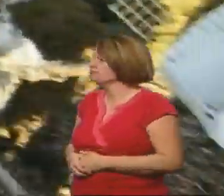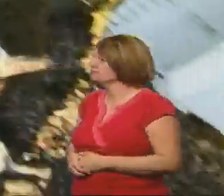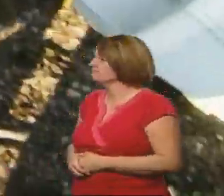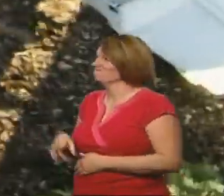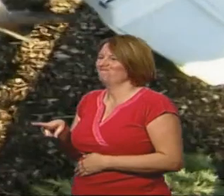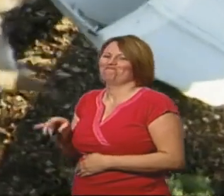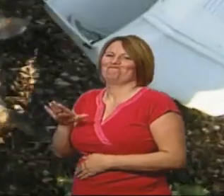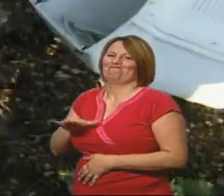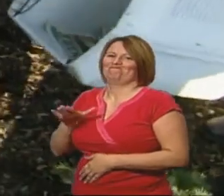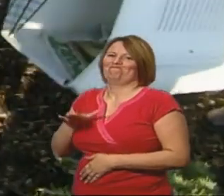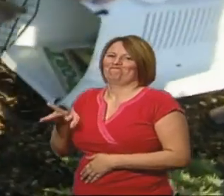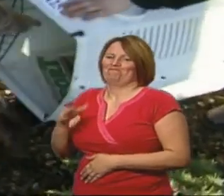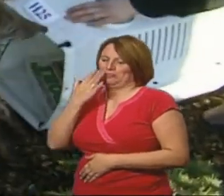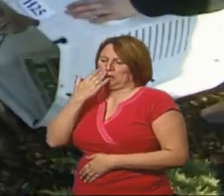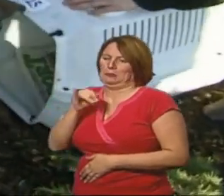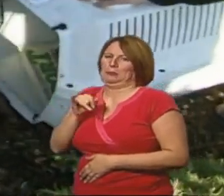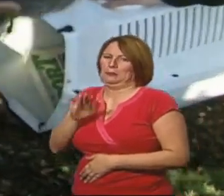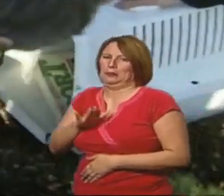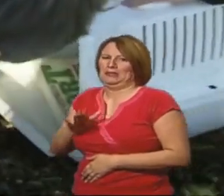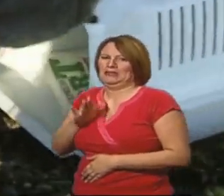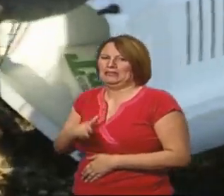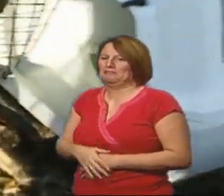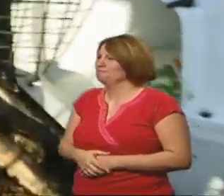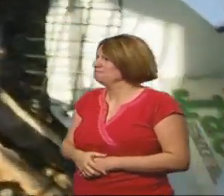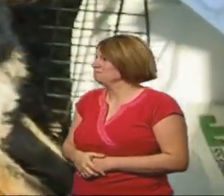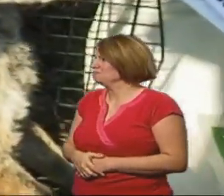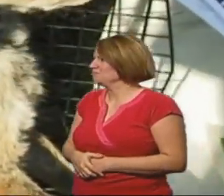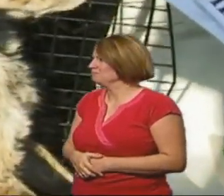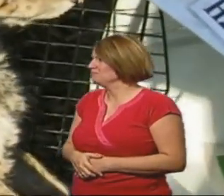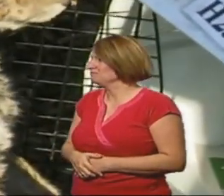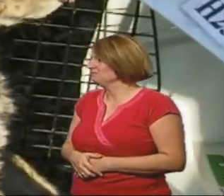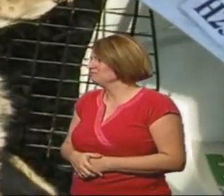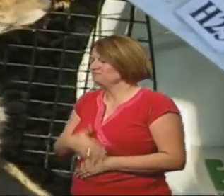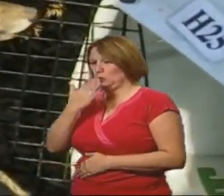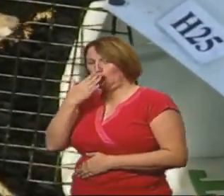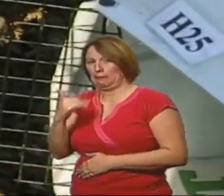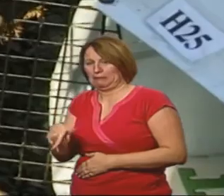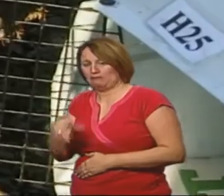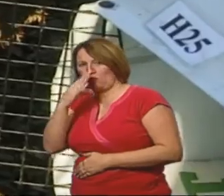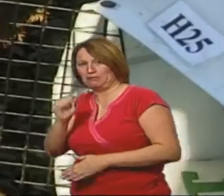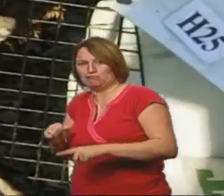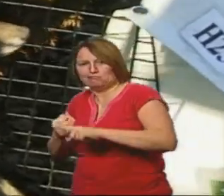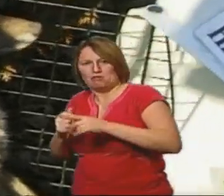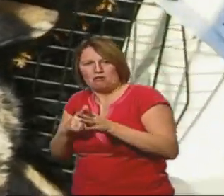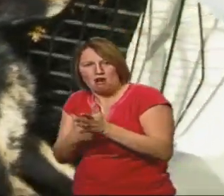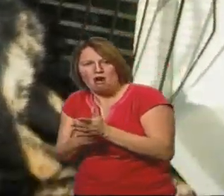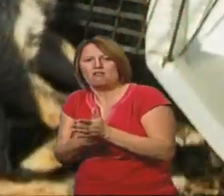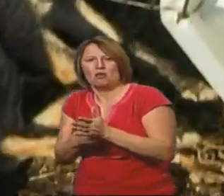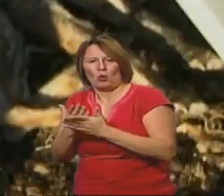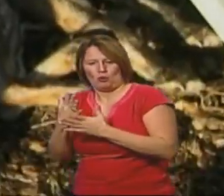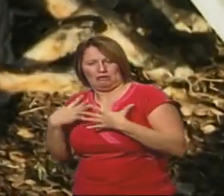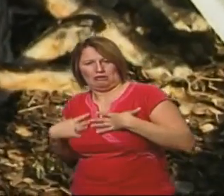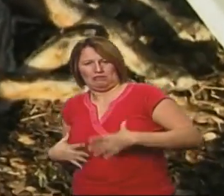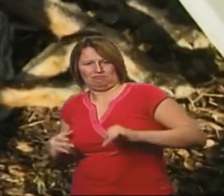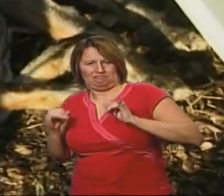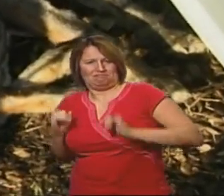Poor thing. Right, put him down. He's been hit by a car, by the look of it on the bottom,